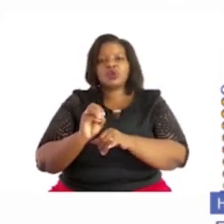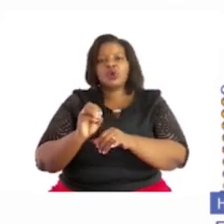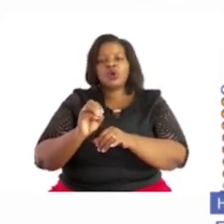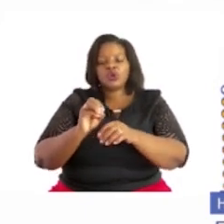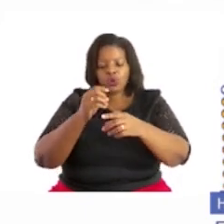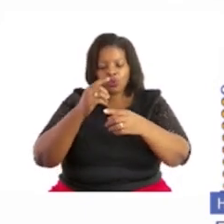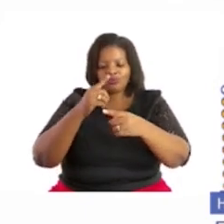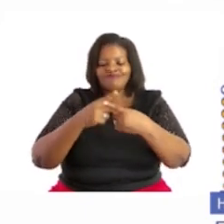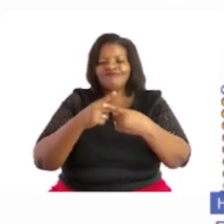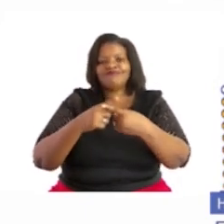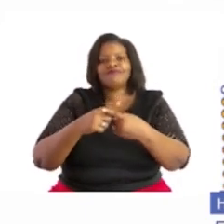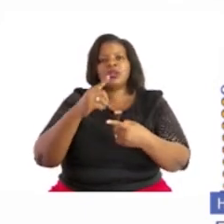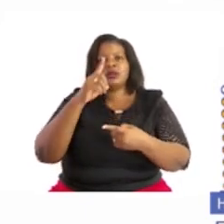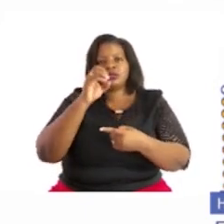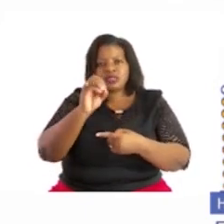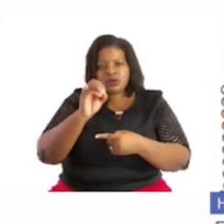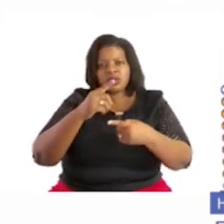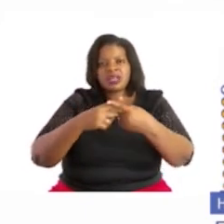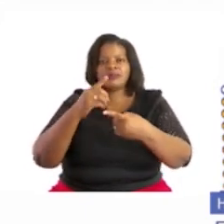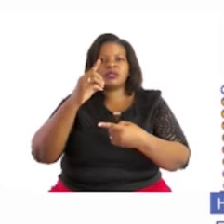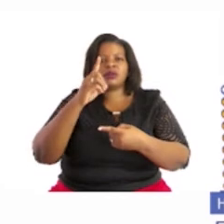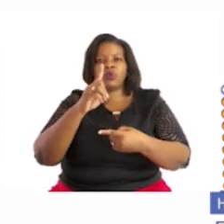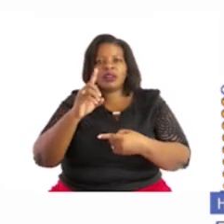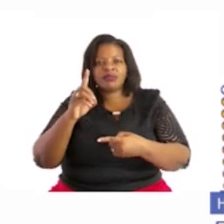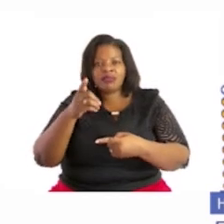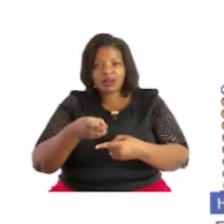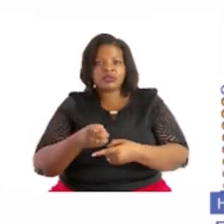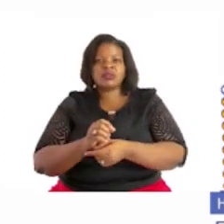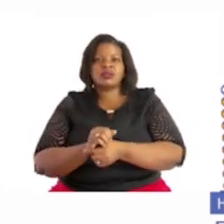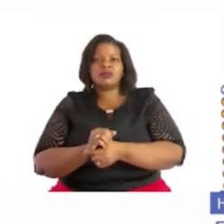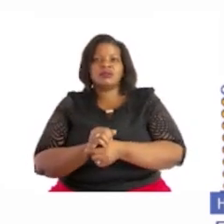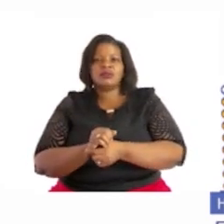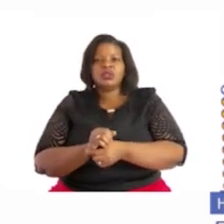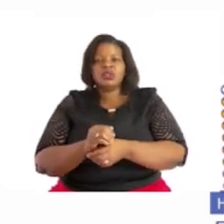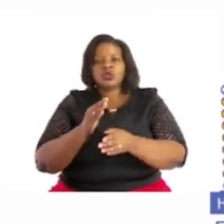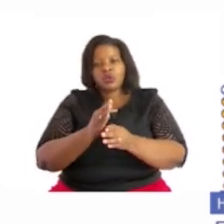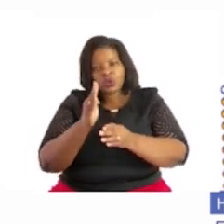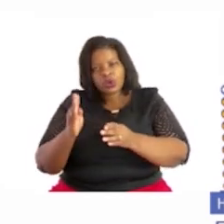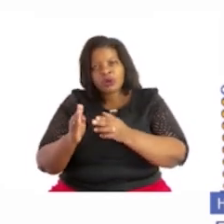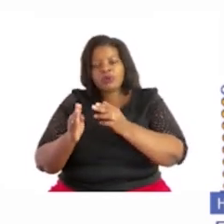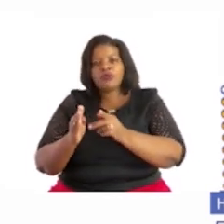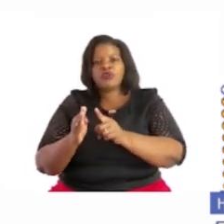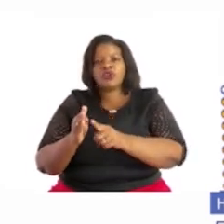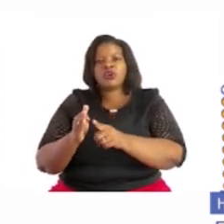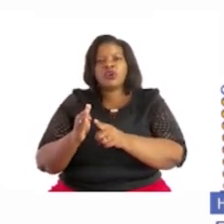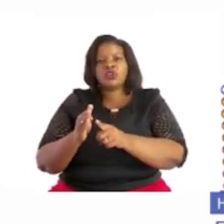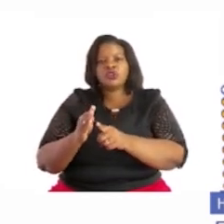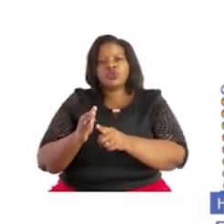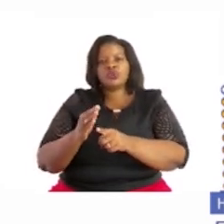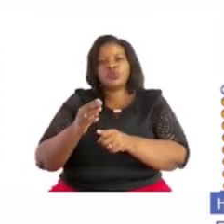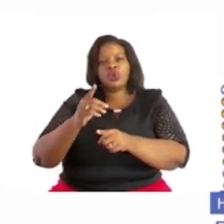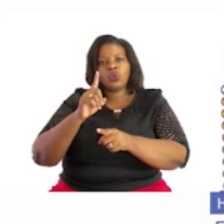0. That's why there's a cross there, for you to make sure and know that we do not write